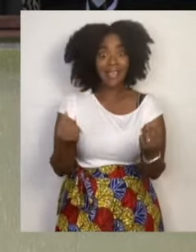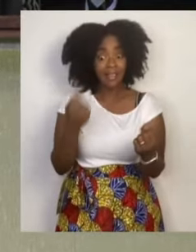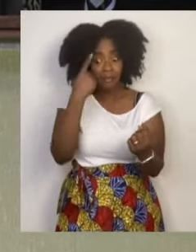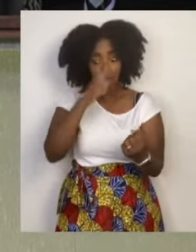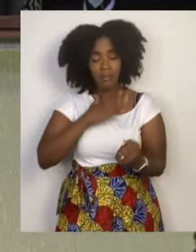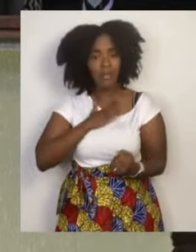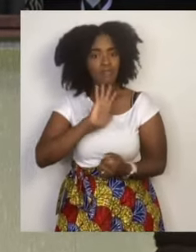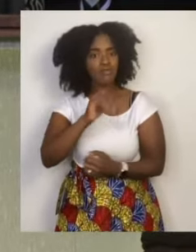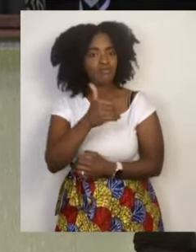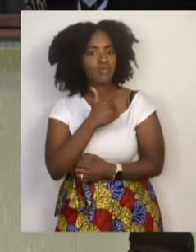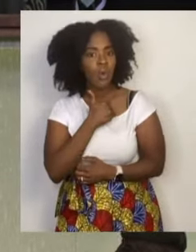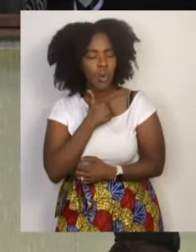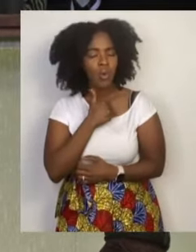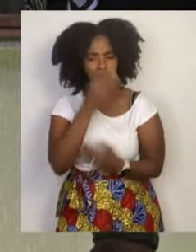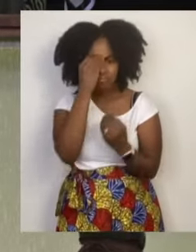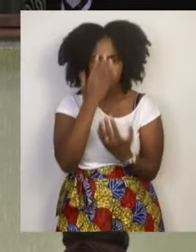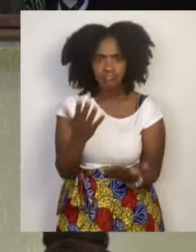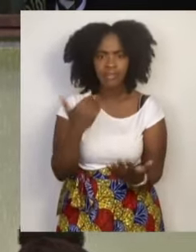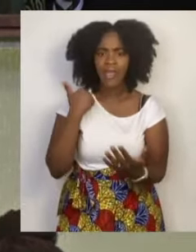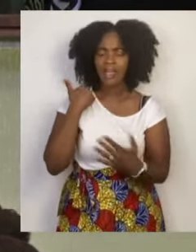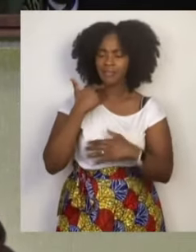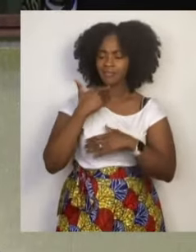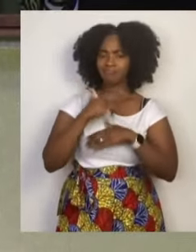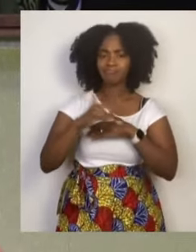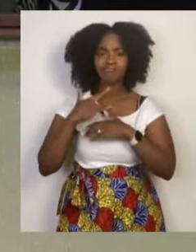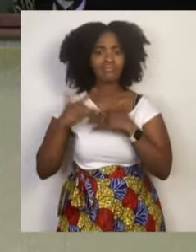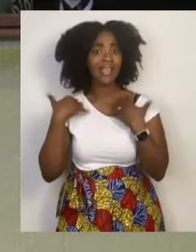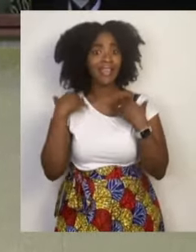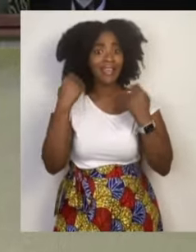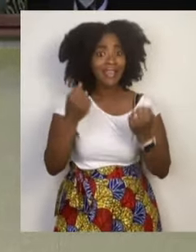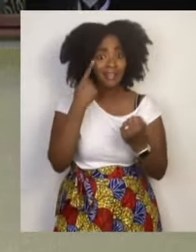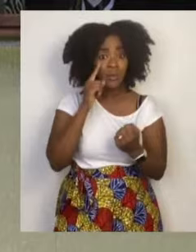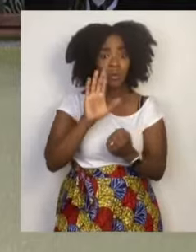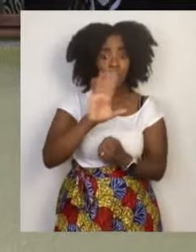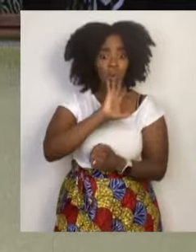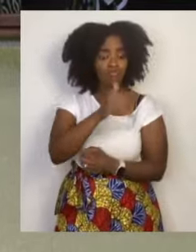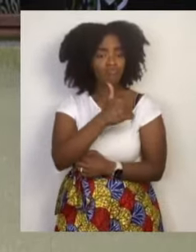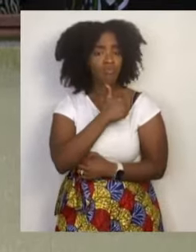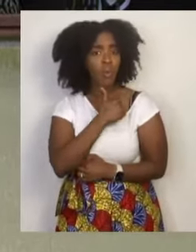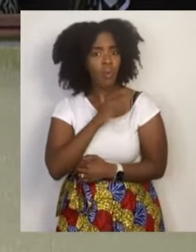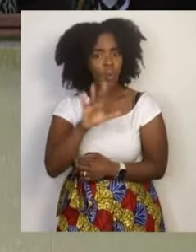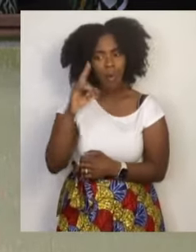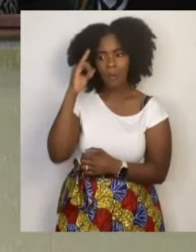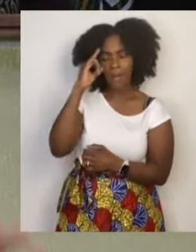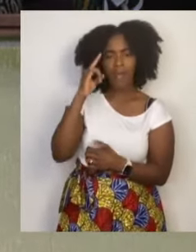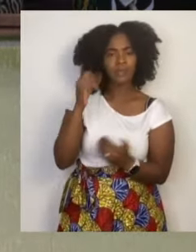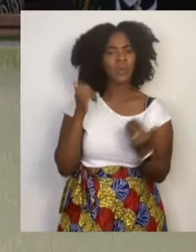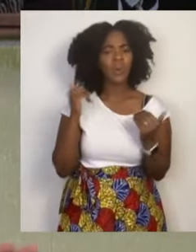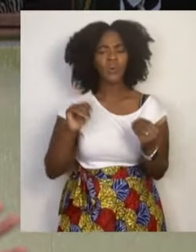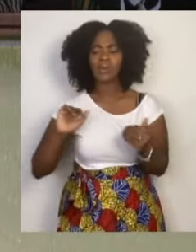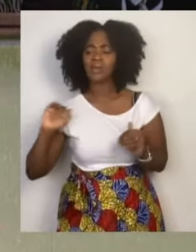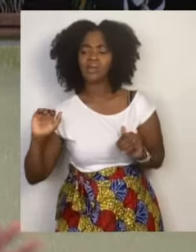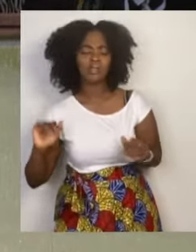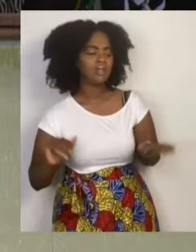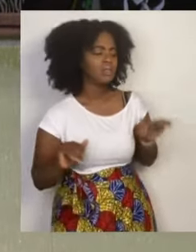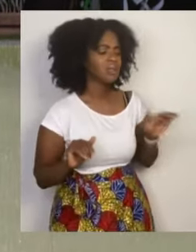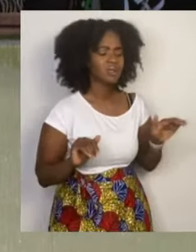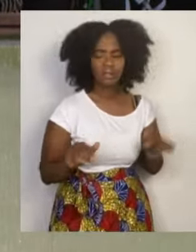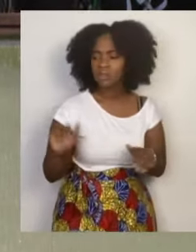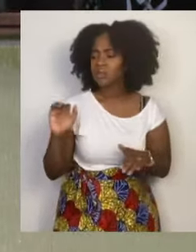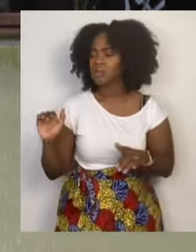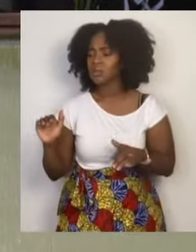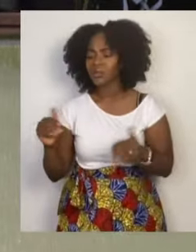is healing for your mind. If you won't just touch a person to your left or to your right and just tell them there is